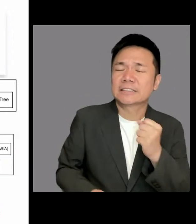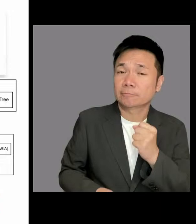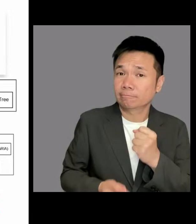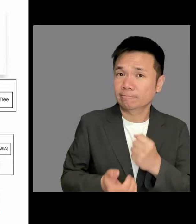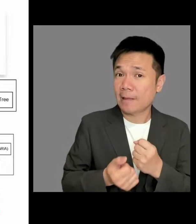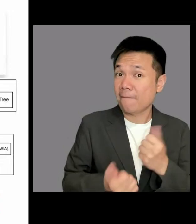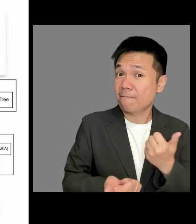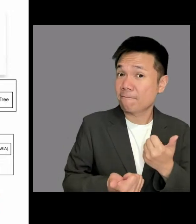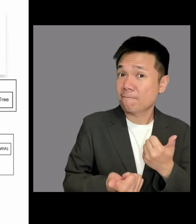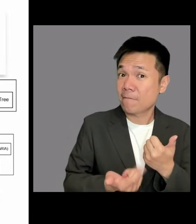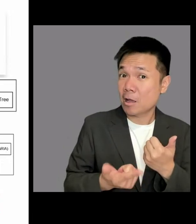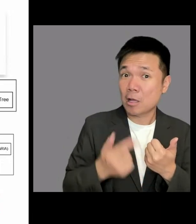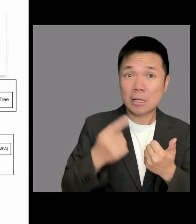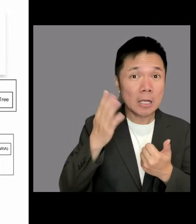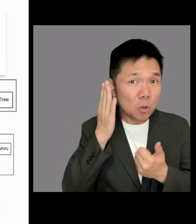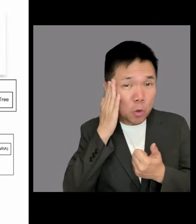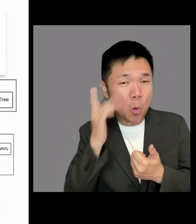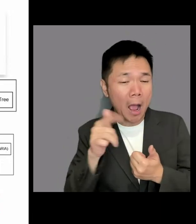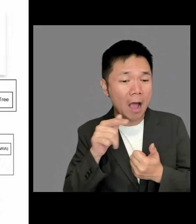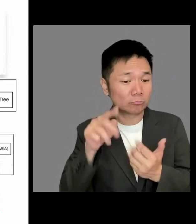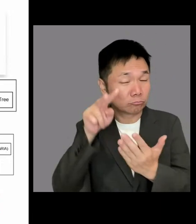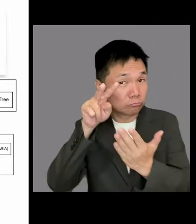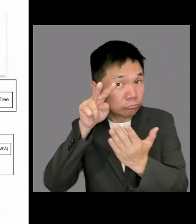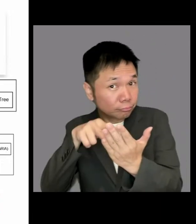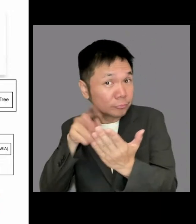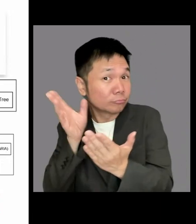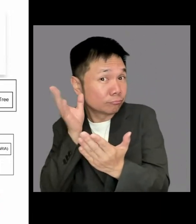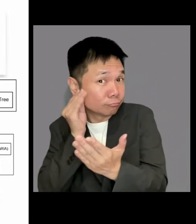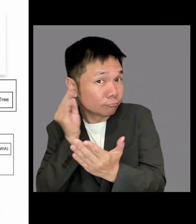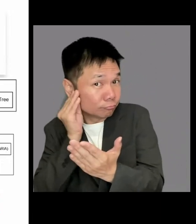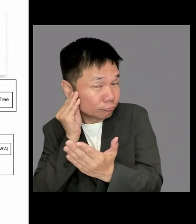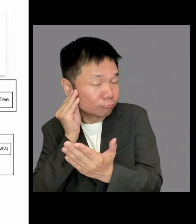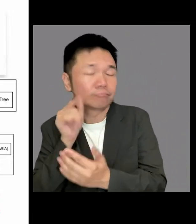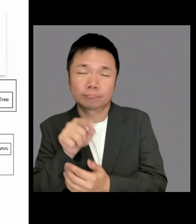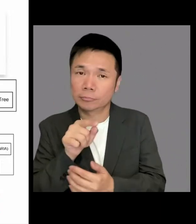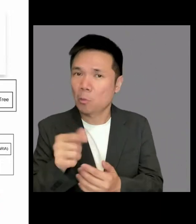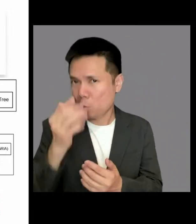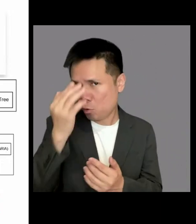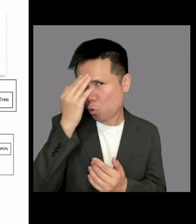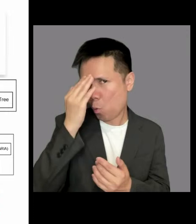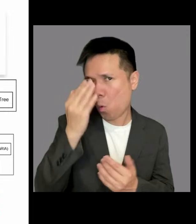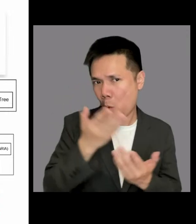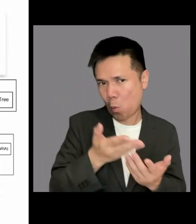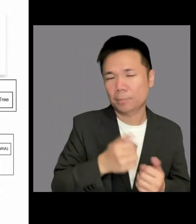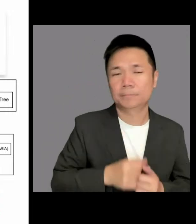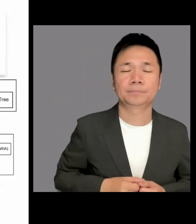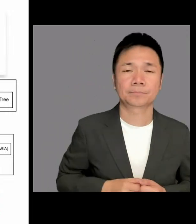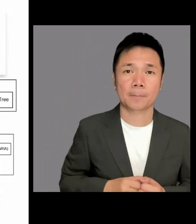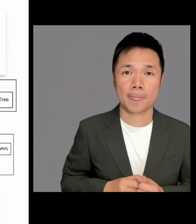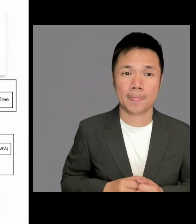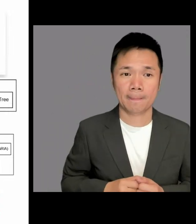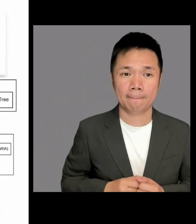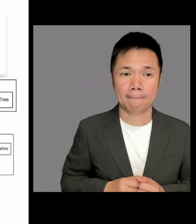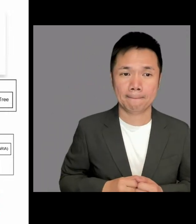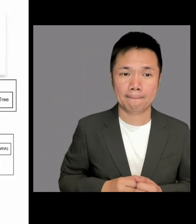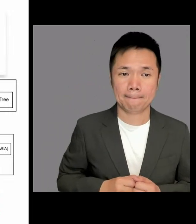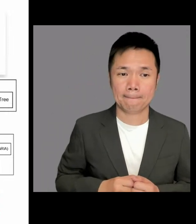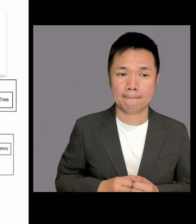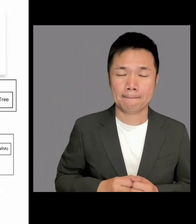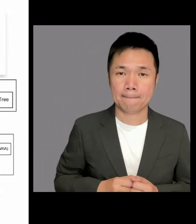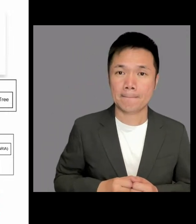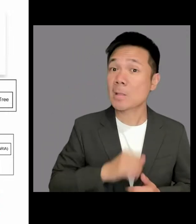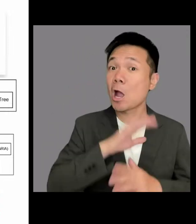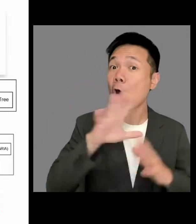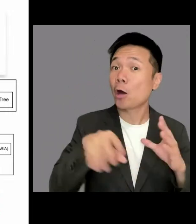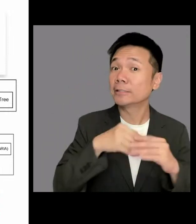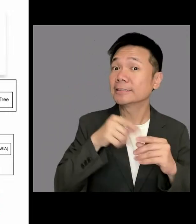understand how screen readers will actually interpret that content based off of the way the